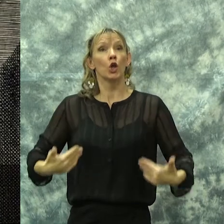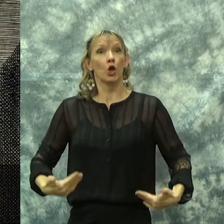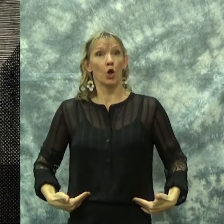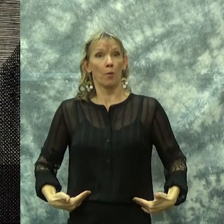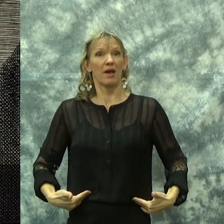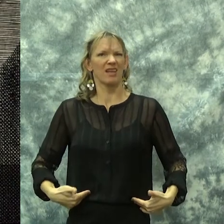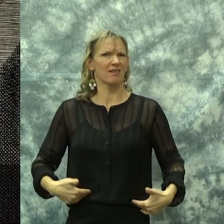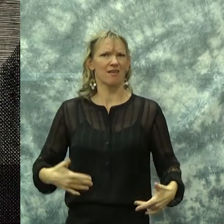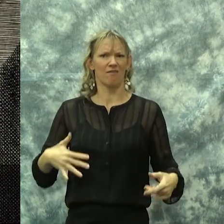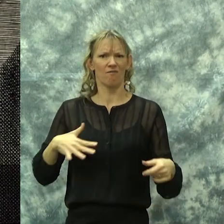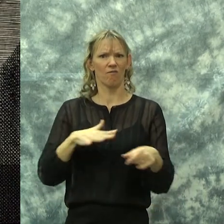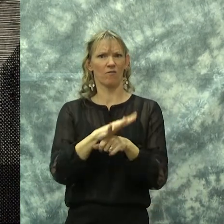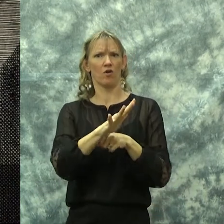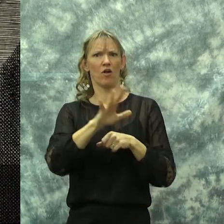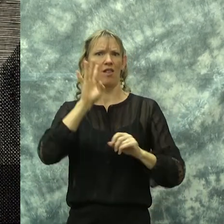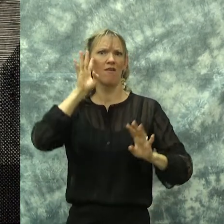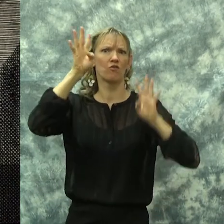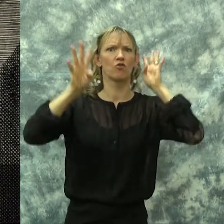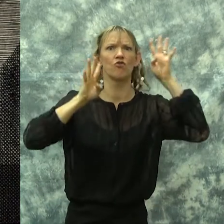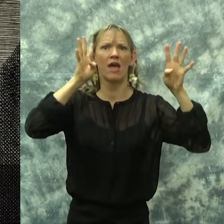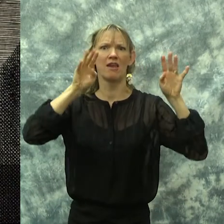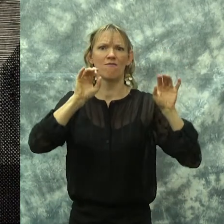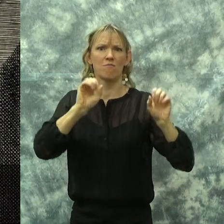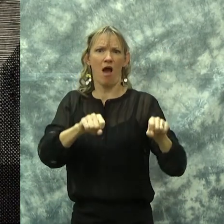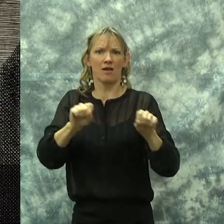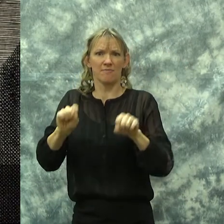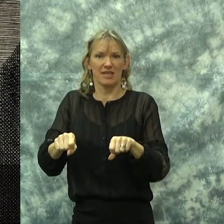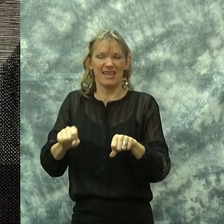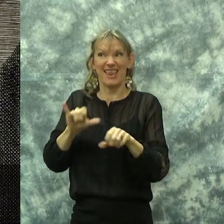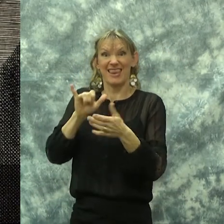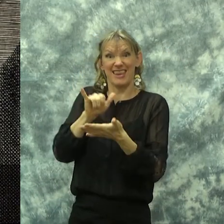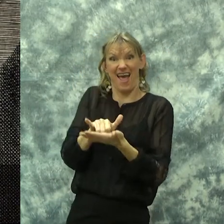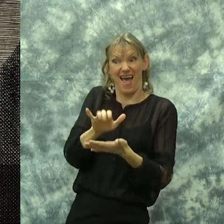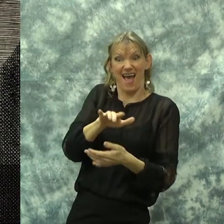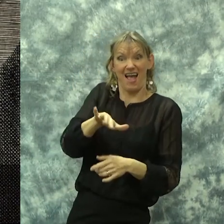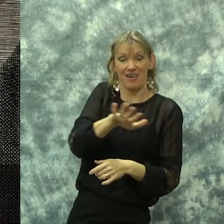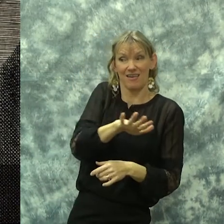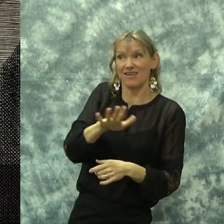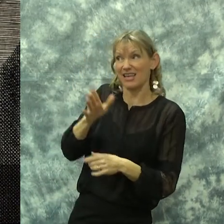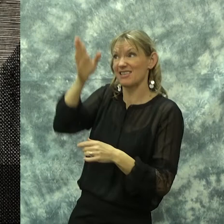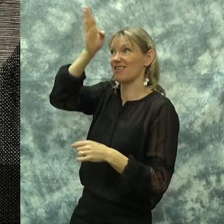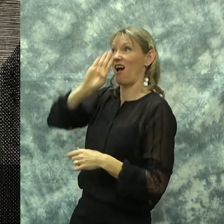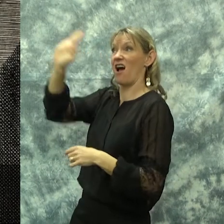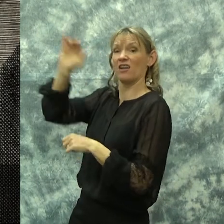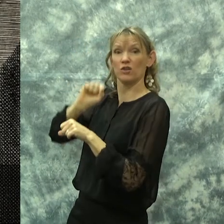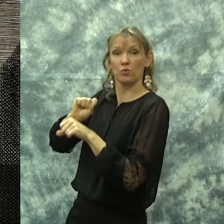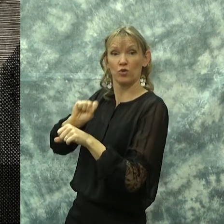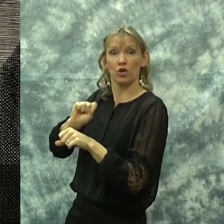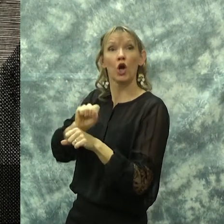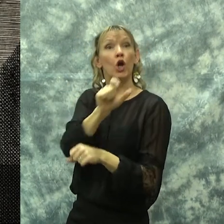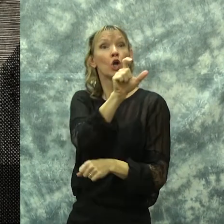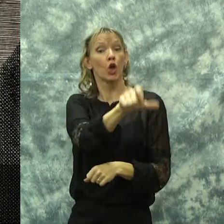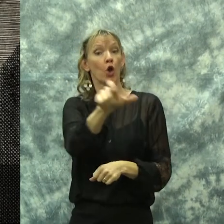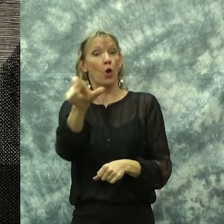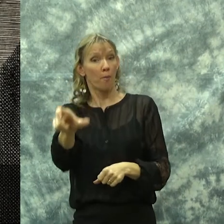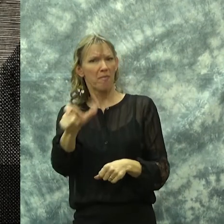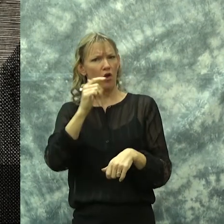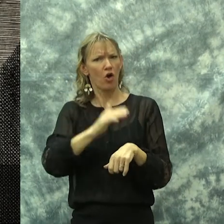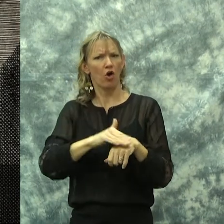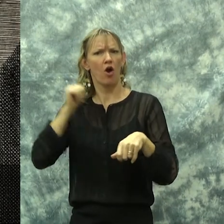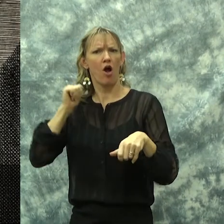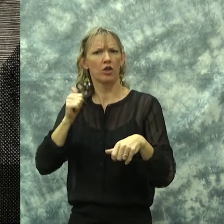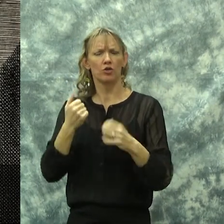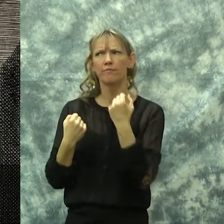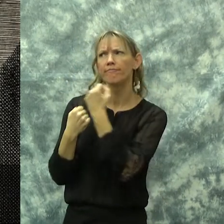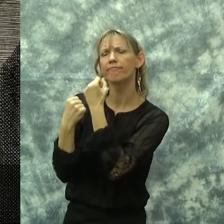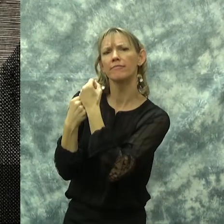Humankind, full of all creative possibilities, is God's work. Humankind alone is called to assist